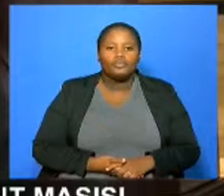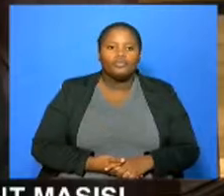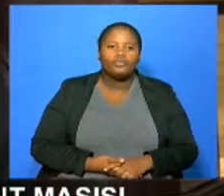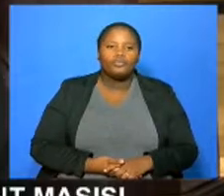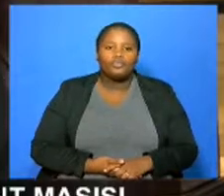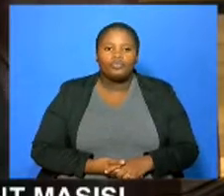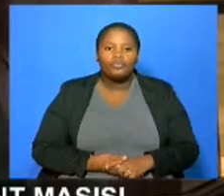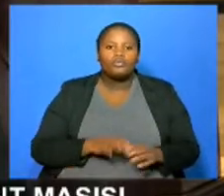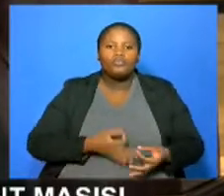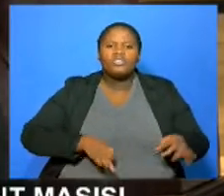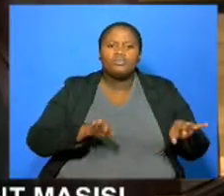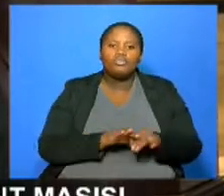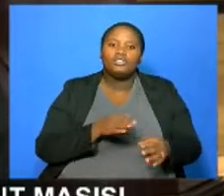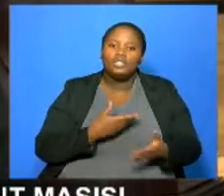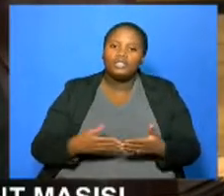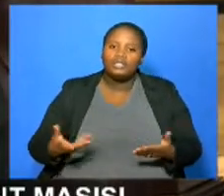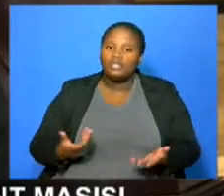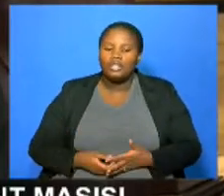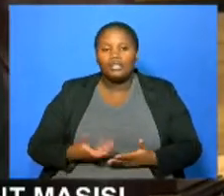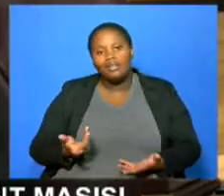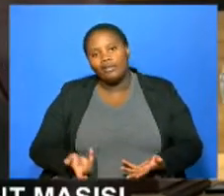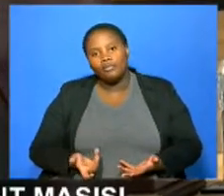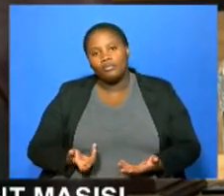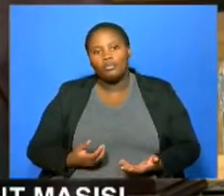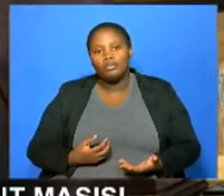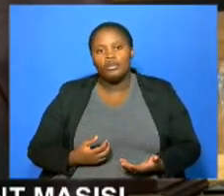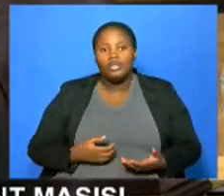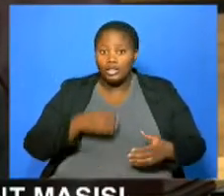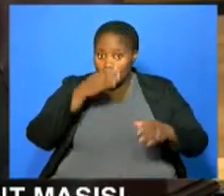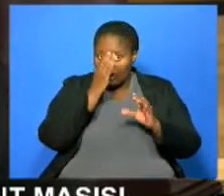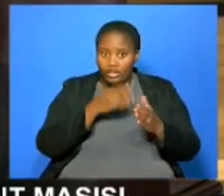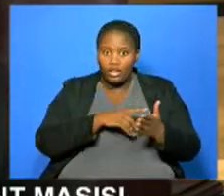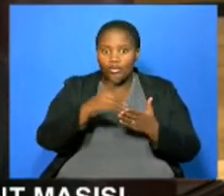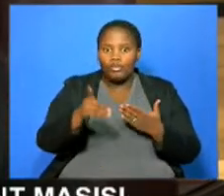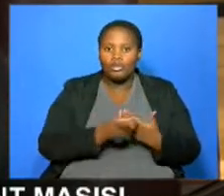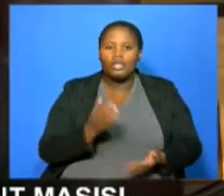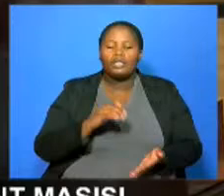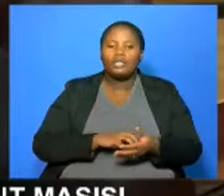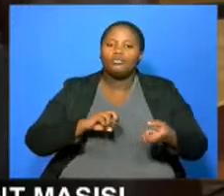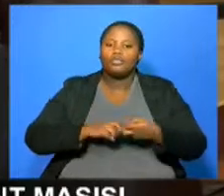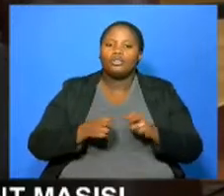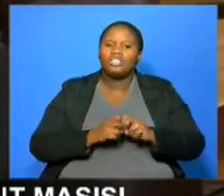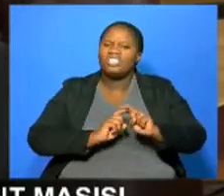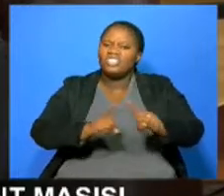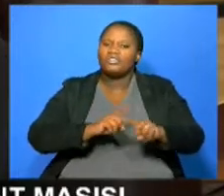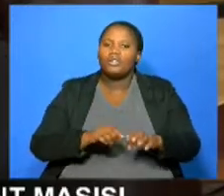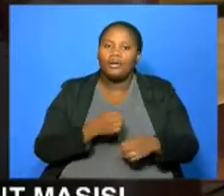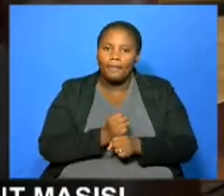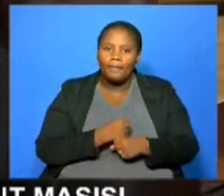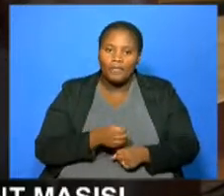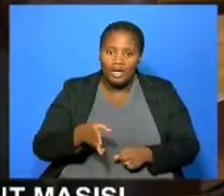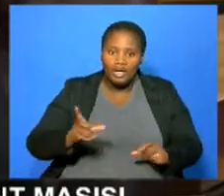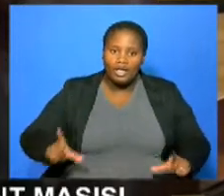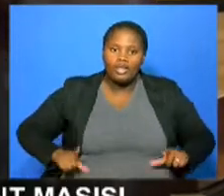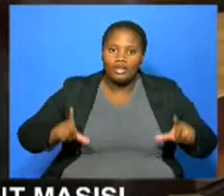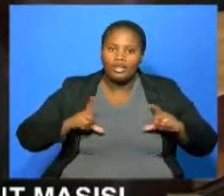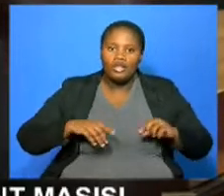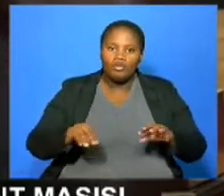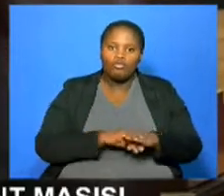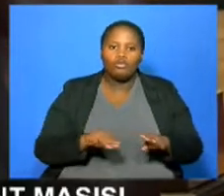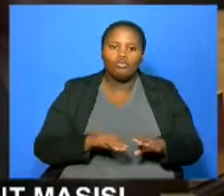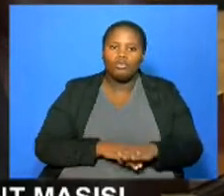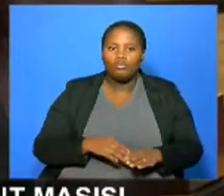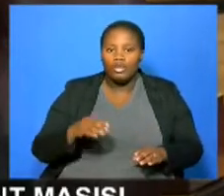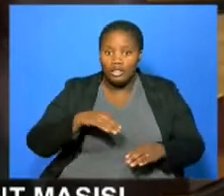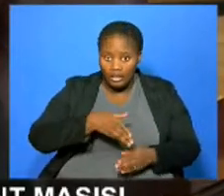Our key thing for me is to really look at projects and programs that are making a difference in the lives of the citizens